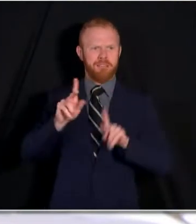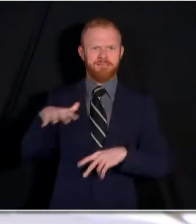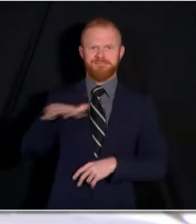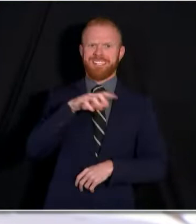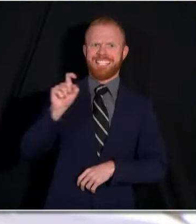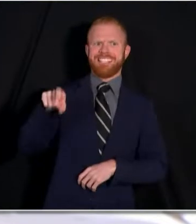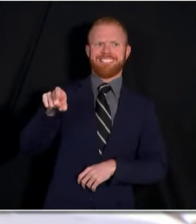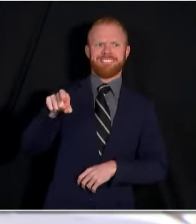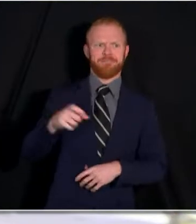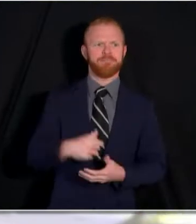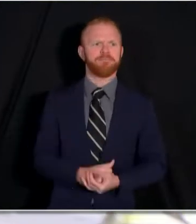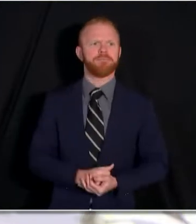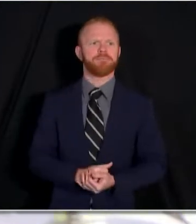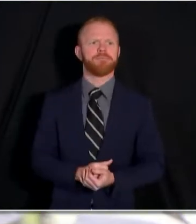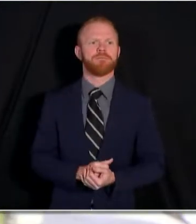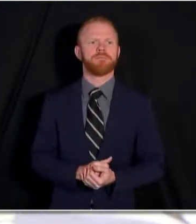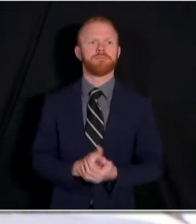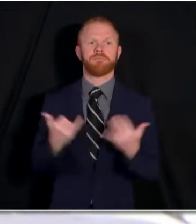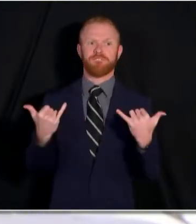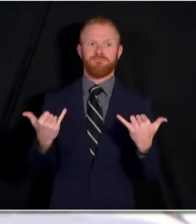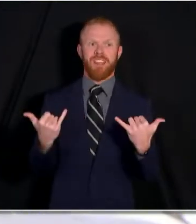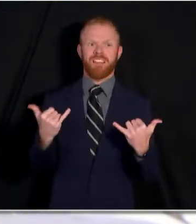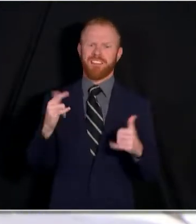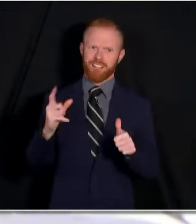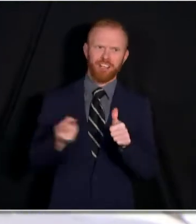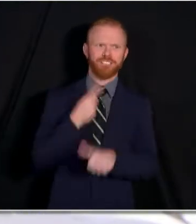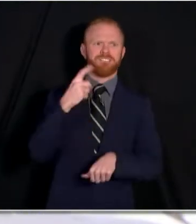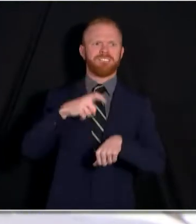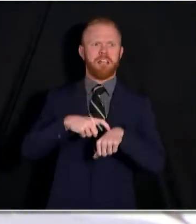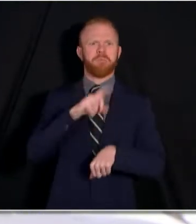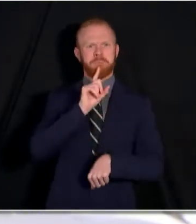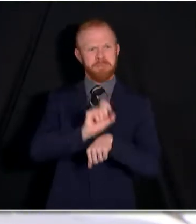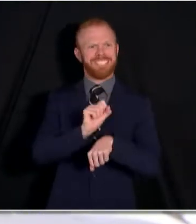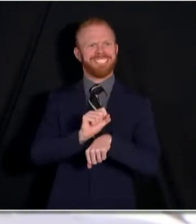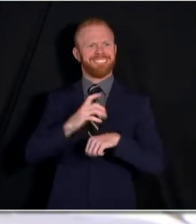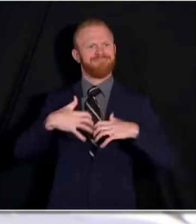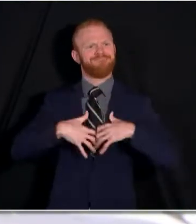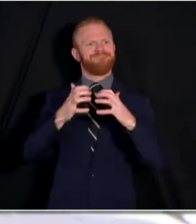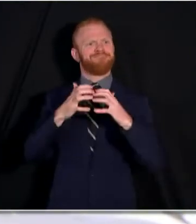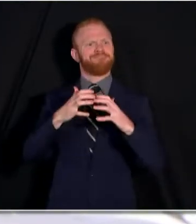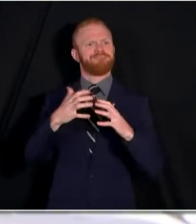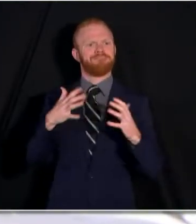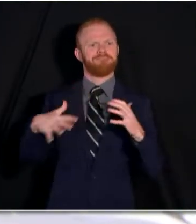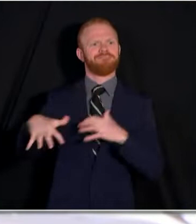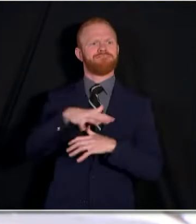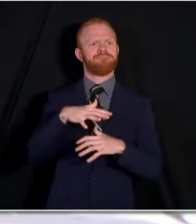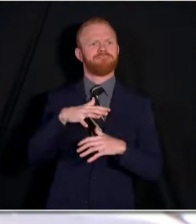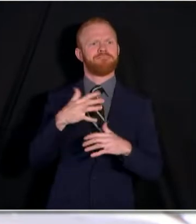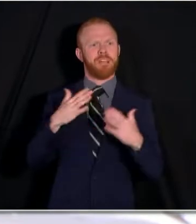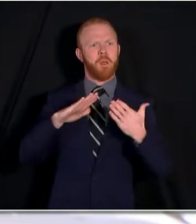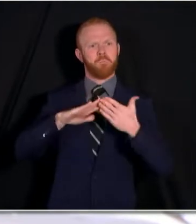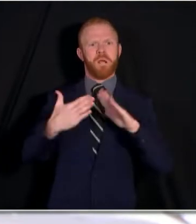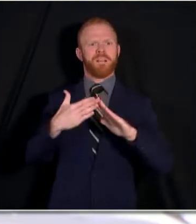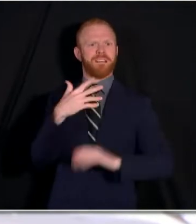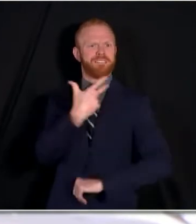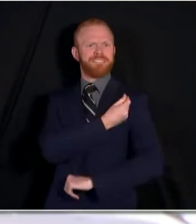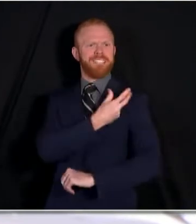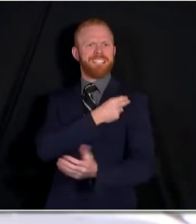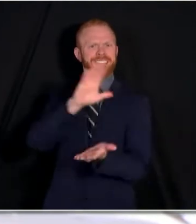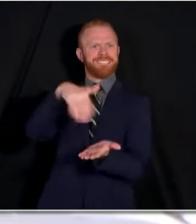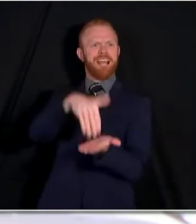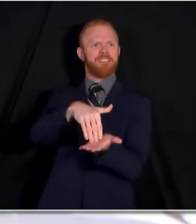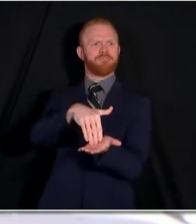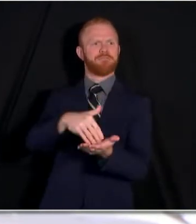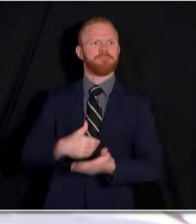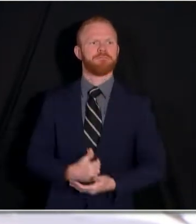today is the first time that we will actually be putting to work a community vaccine center that's primarily